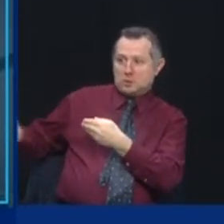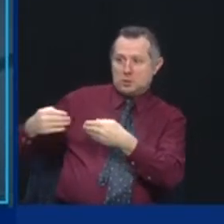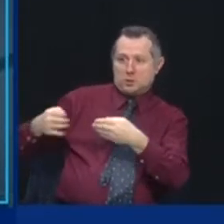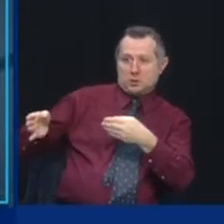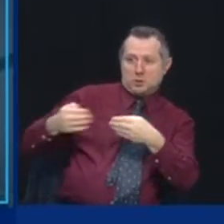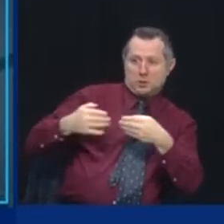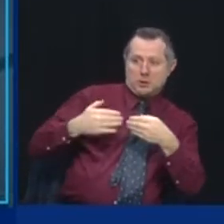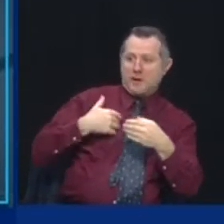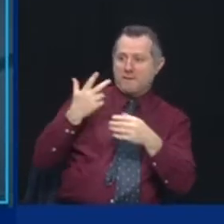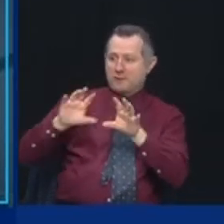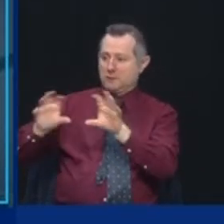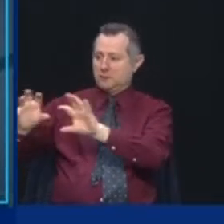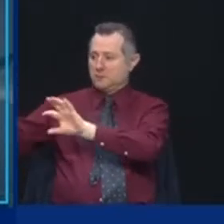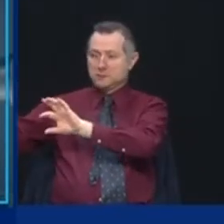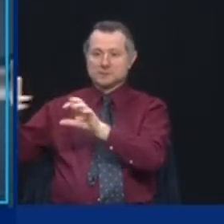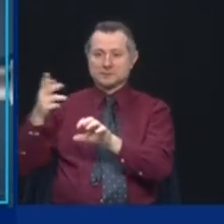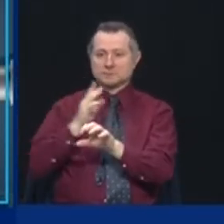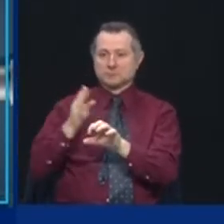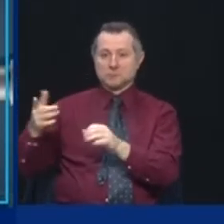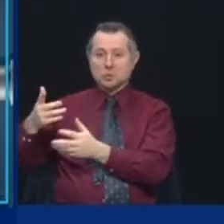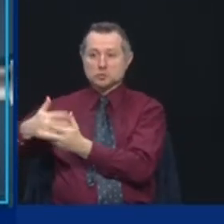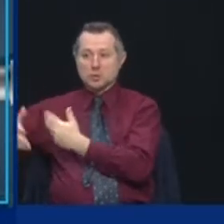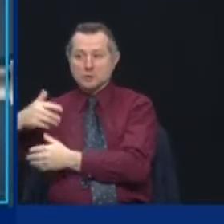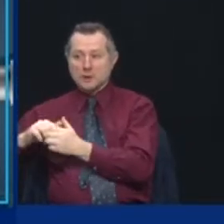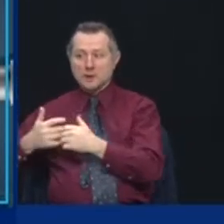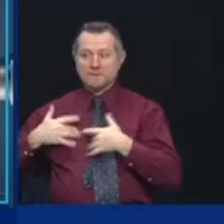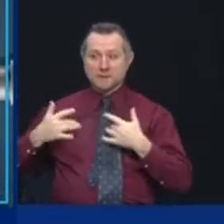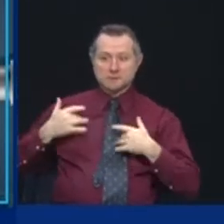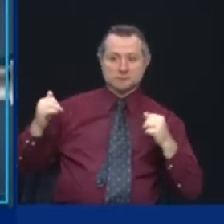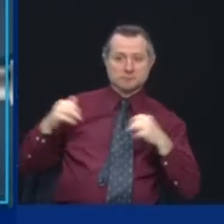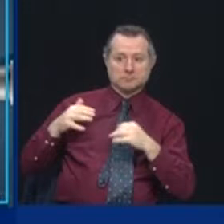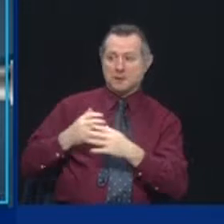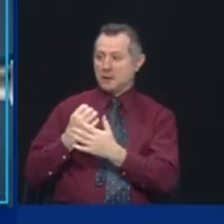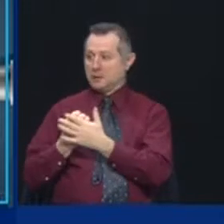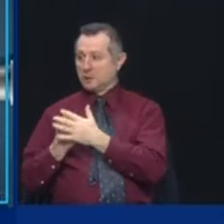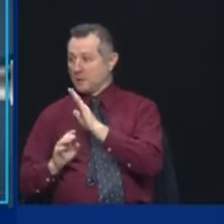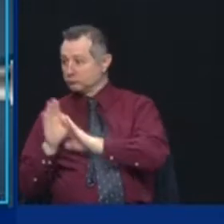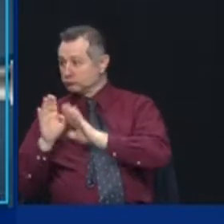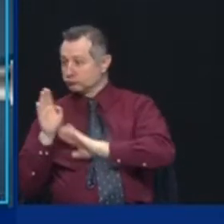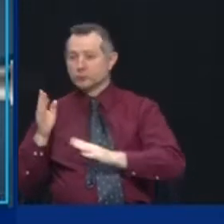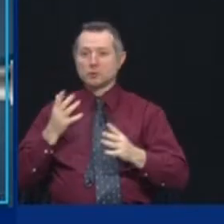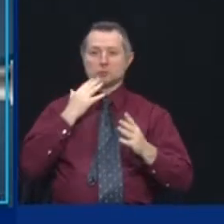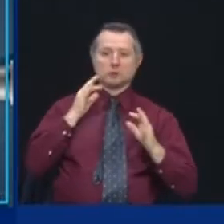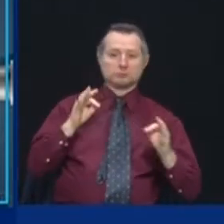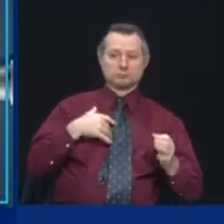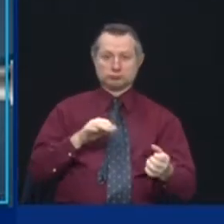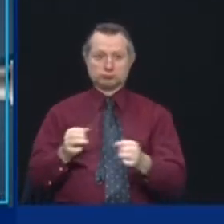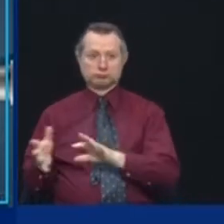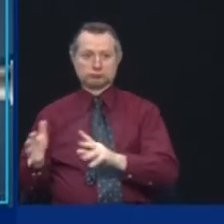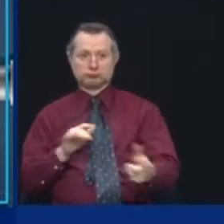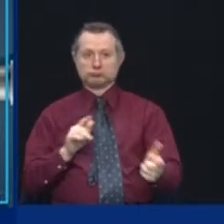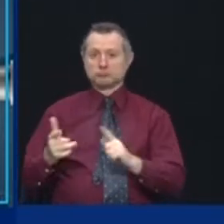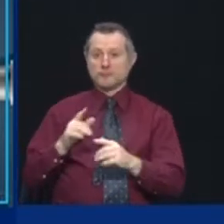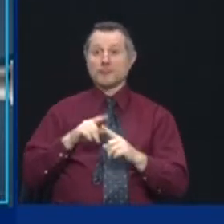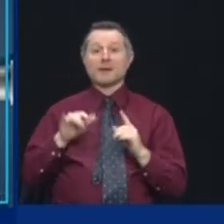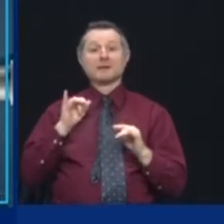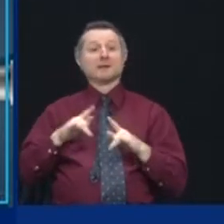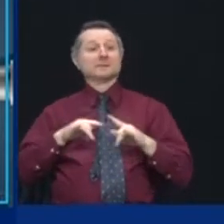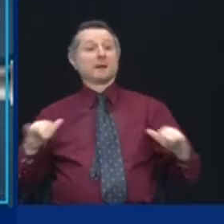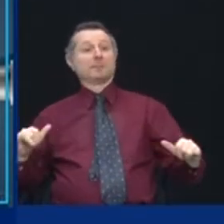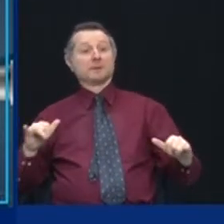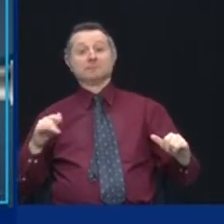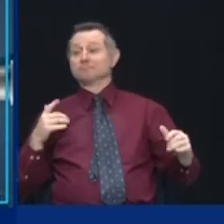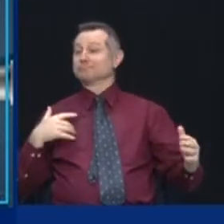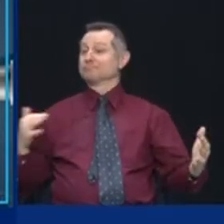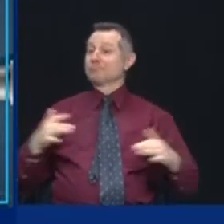economic activity, social activity, et cetera, and that's what we've been doing. Even while we're doing that, we